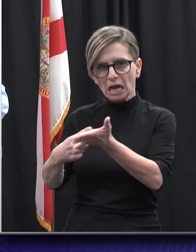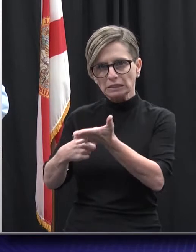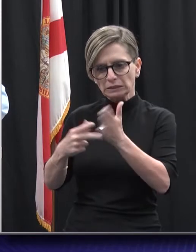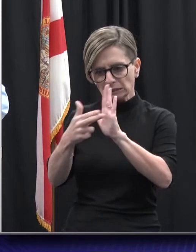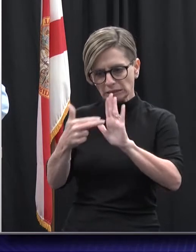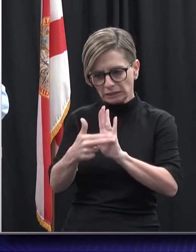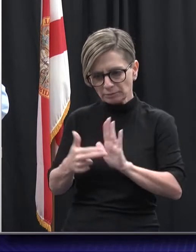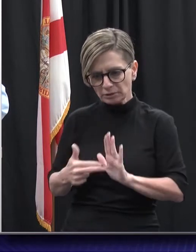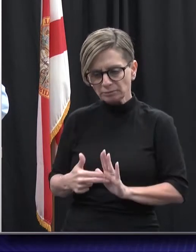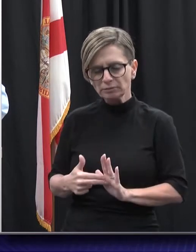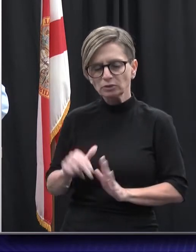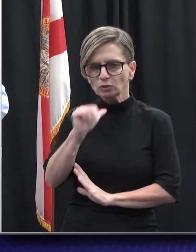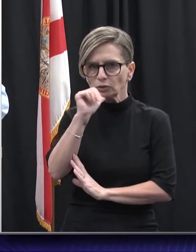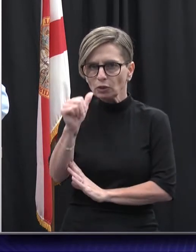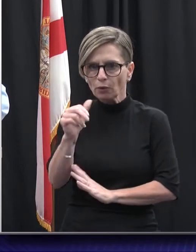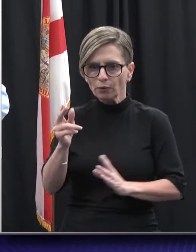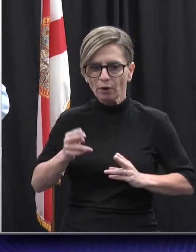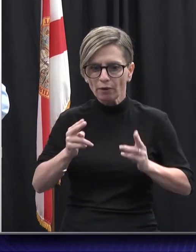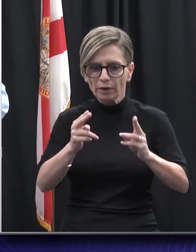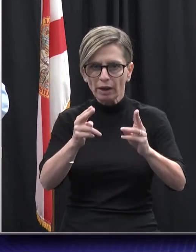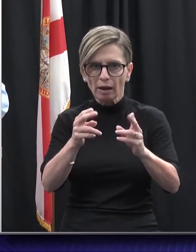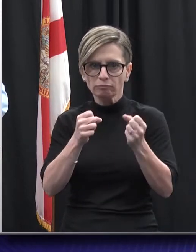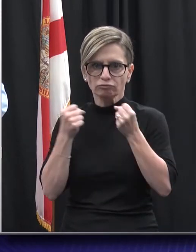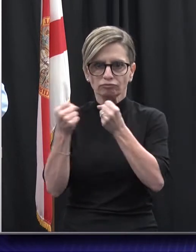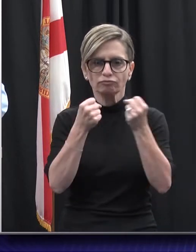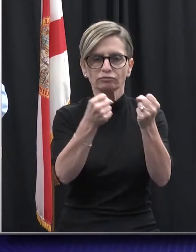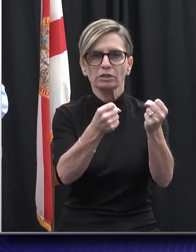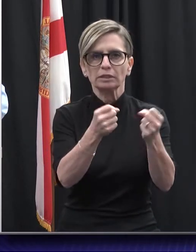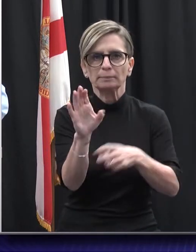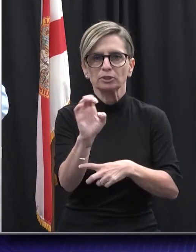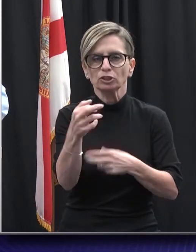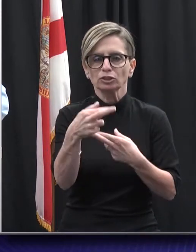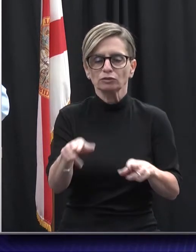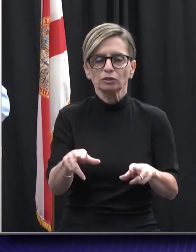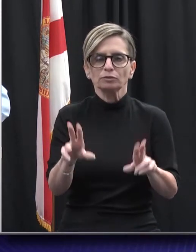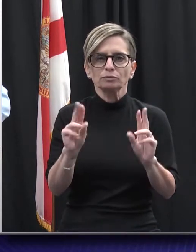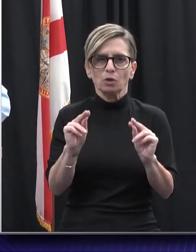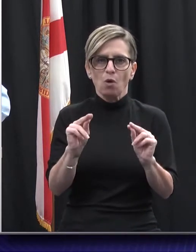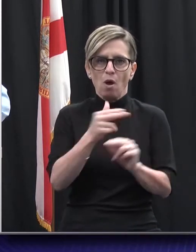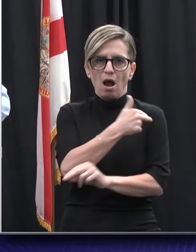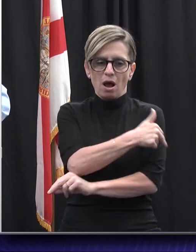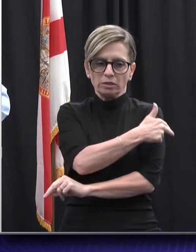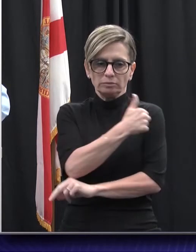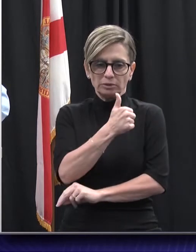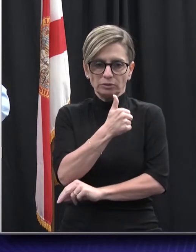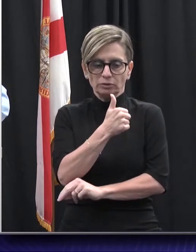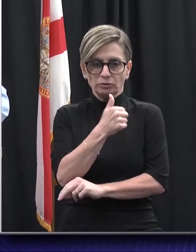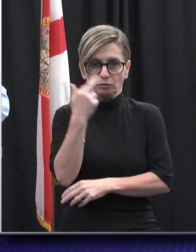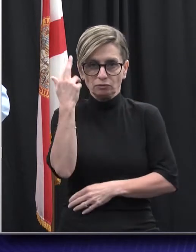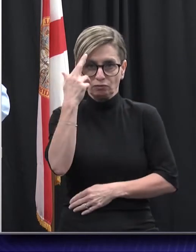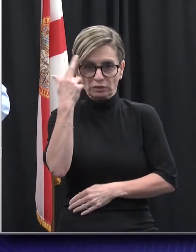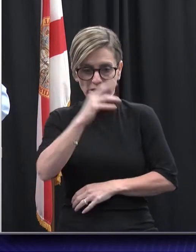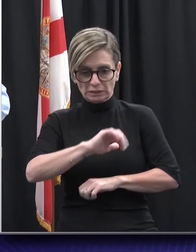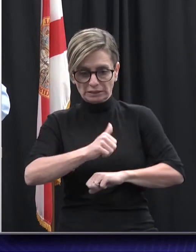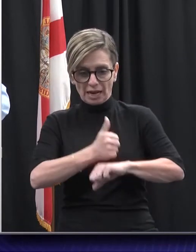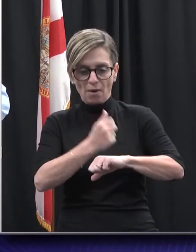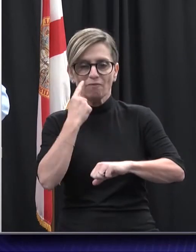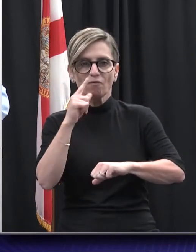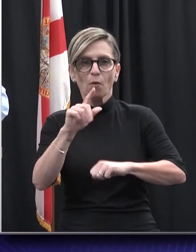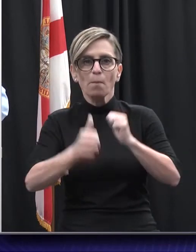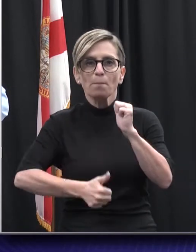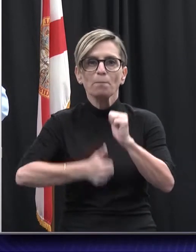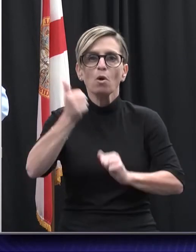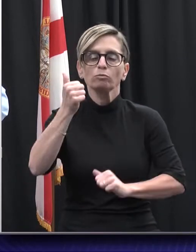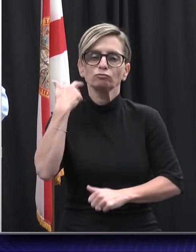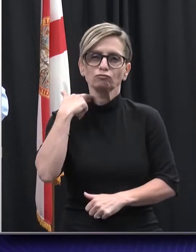rush to the ERs. That's very, very critical. The hospitals need to be there for those who are most at risk. Of course, dial 911 if you